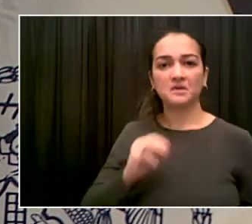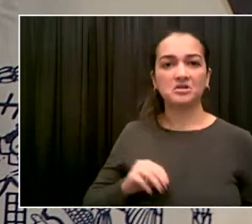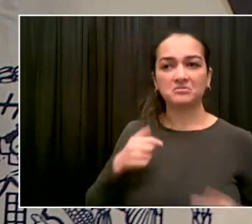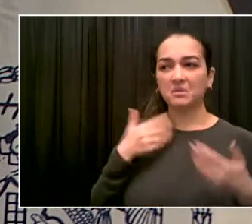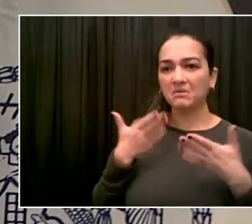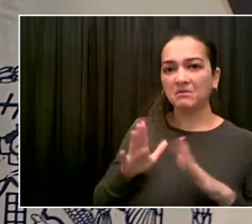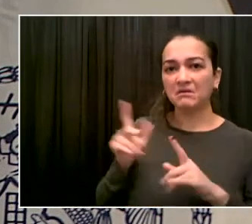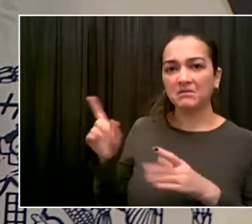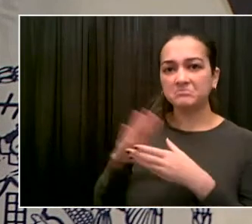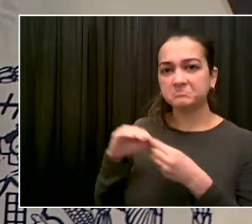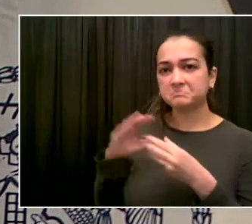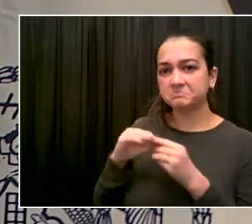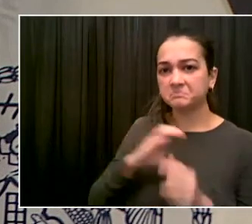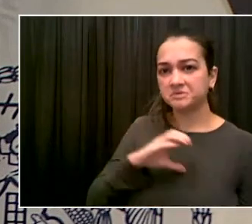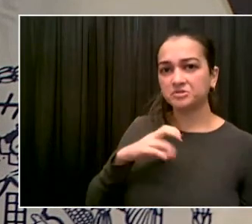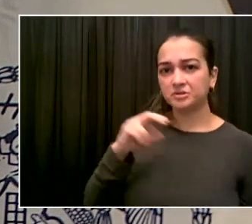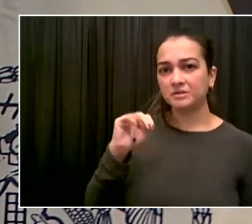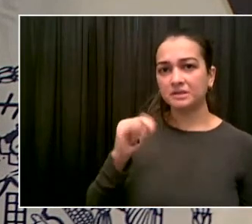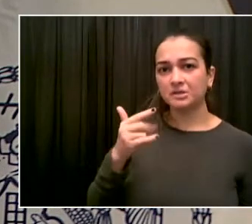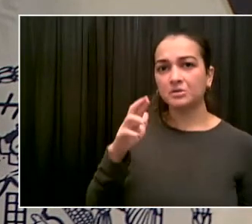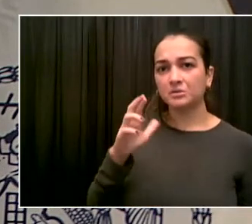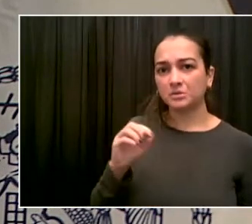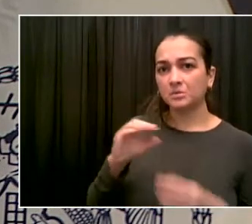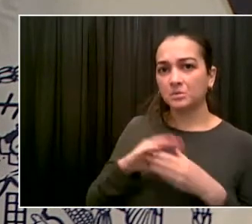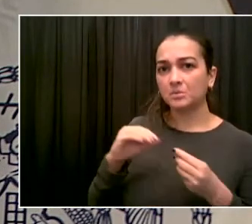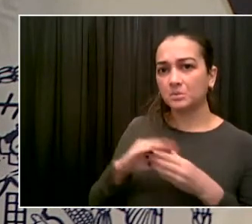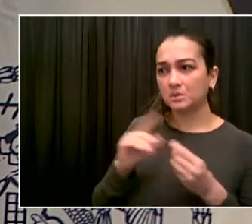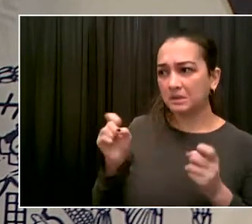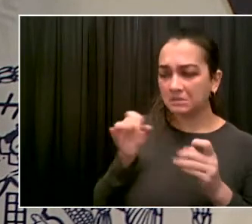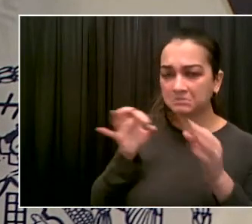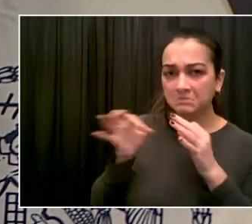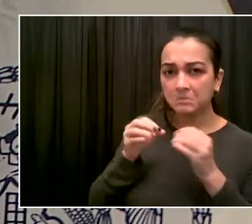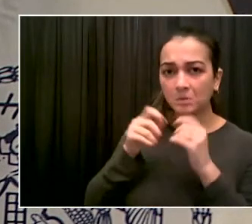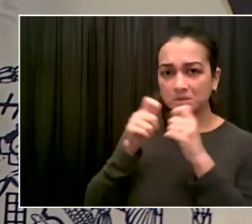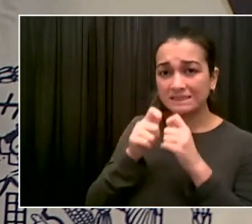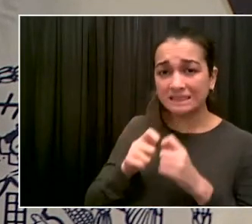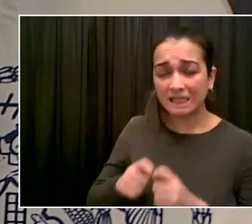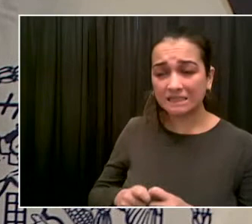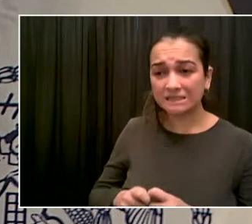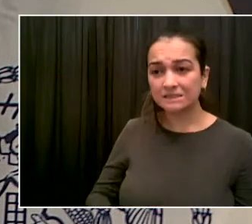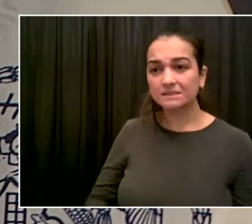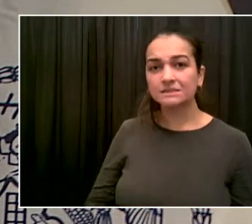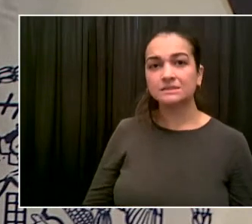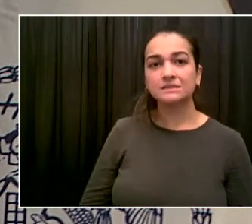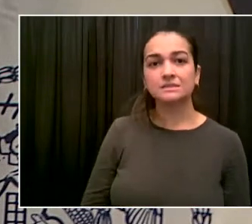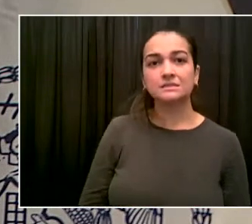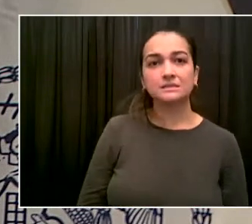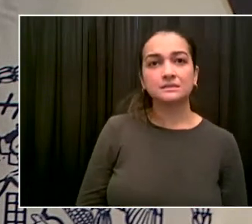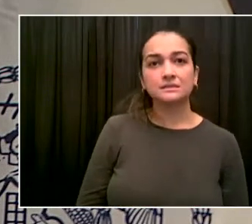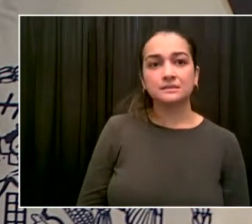we'll get to you certainly in the course of the coming hours, Nolan. But go ahead, Commissioner Nigro.